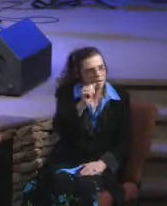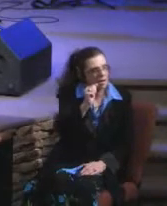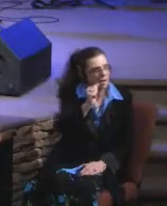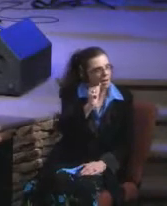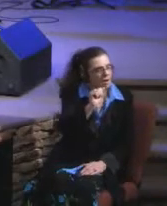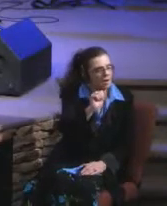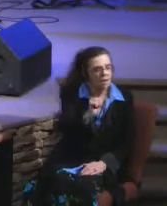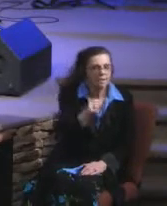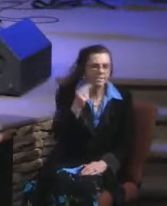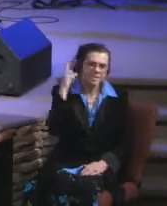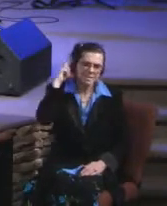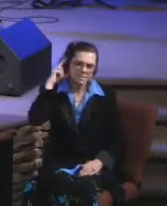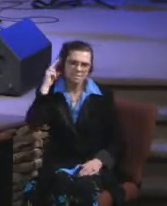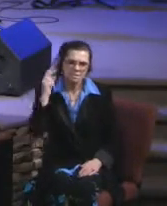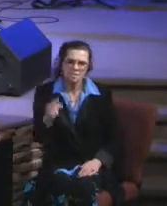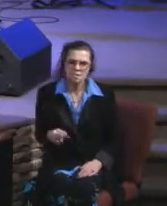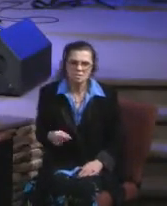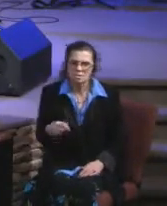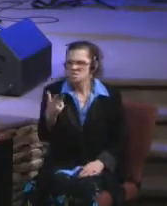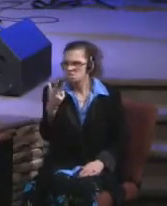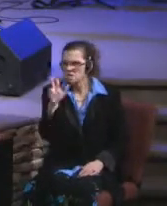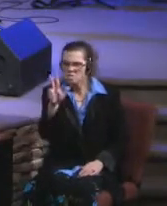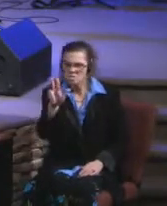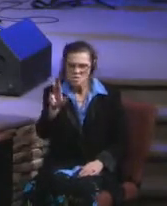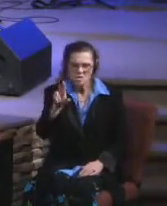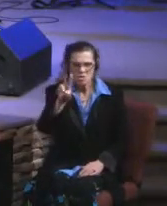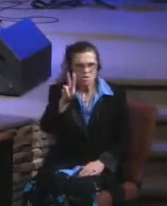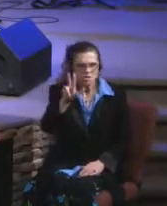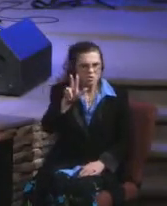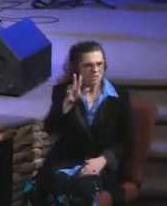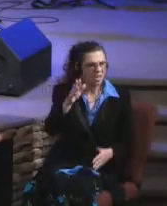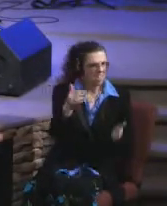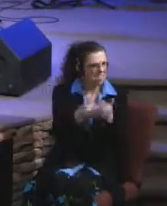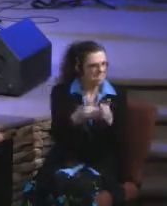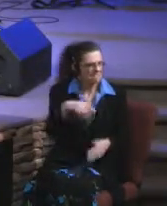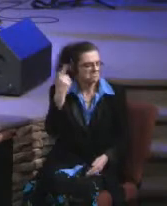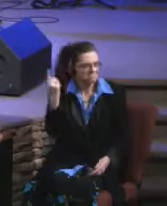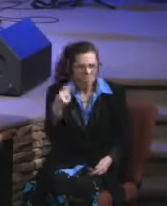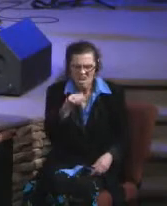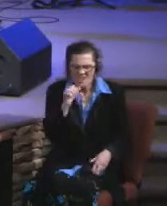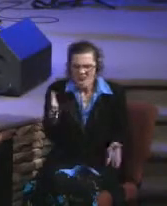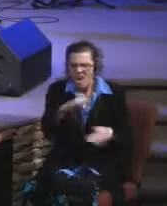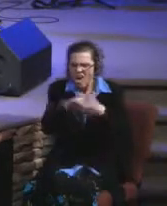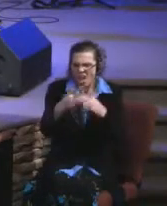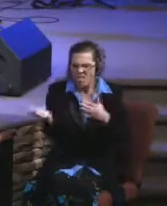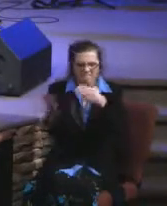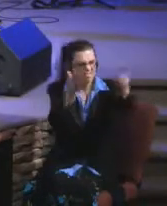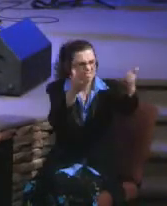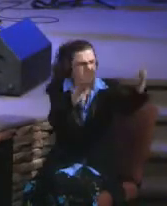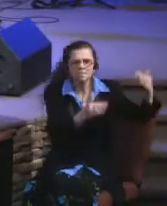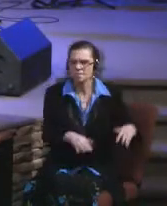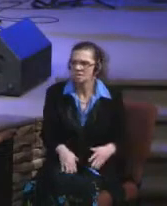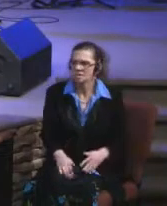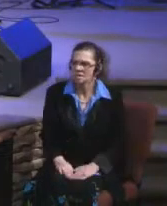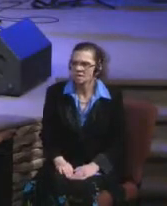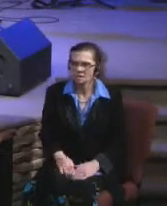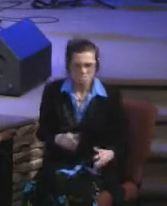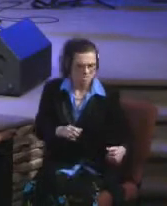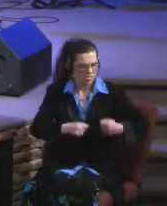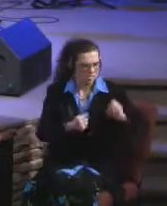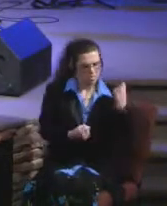the elders, and they said, listen, just send up 2,000 or 3,000 of us. Ain't no needing all of us going up there. Listen, they've got confidence, right? They're